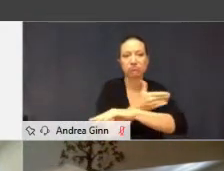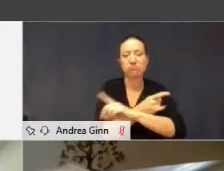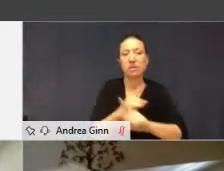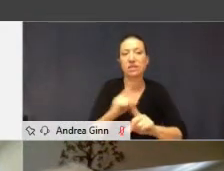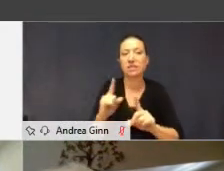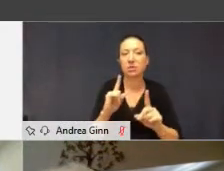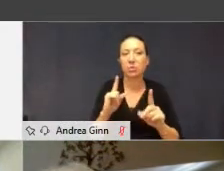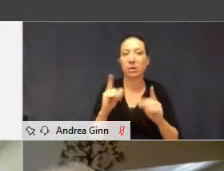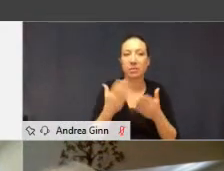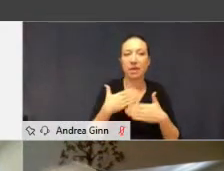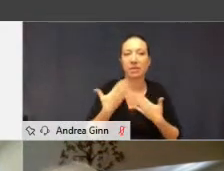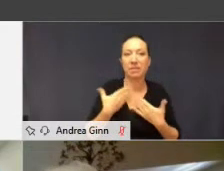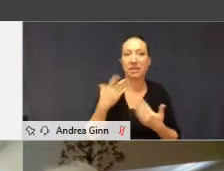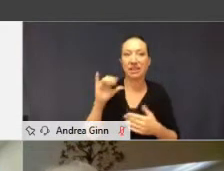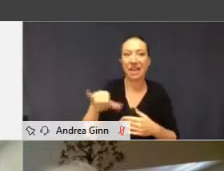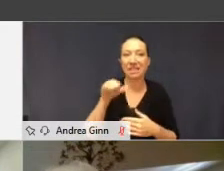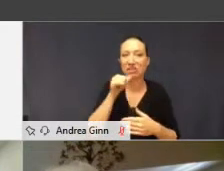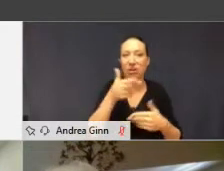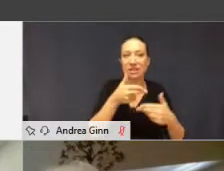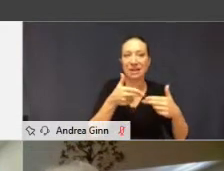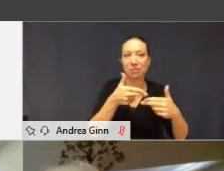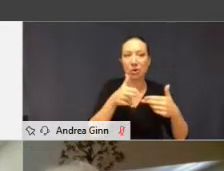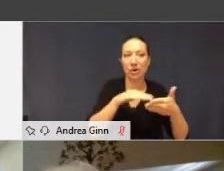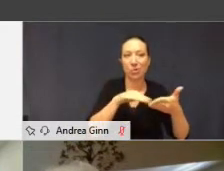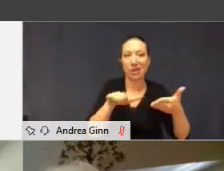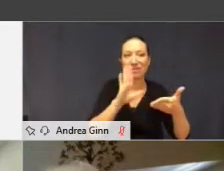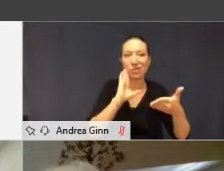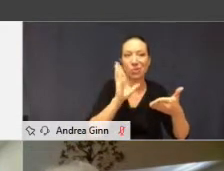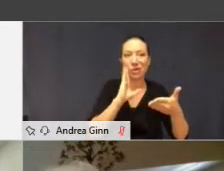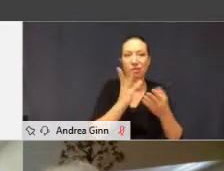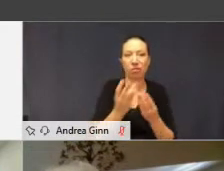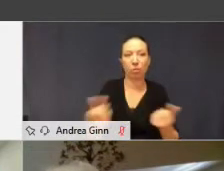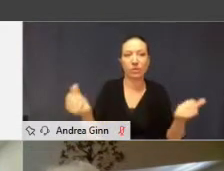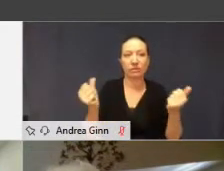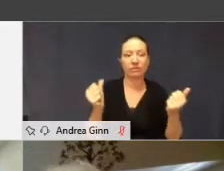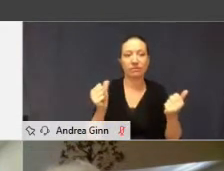temporary waivers that will go away.